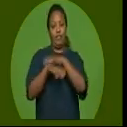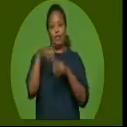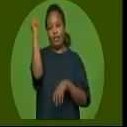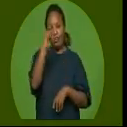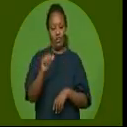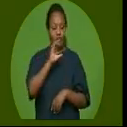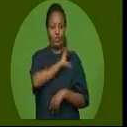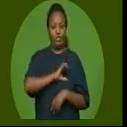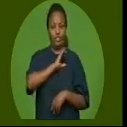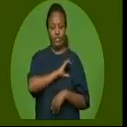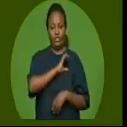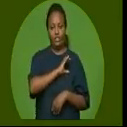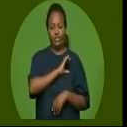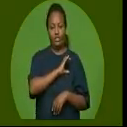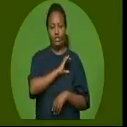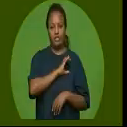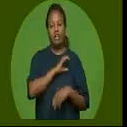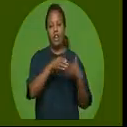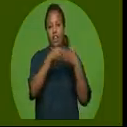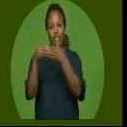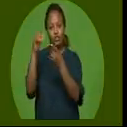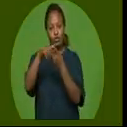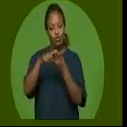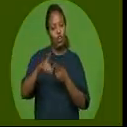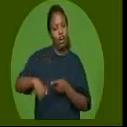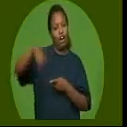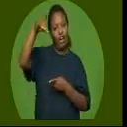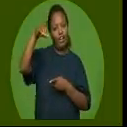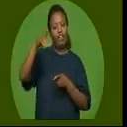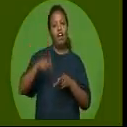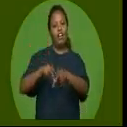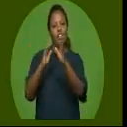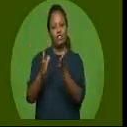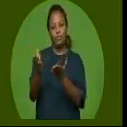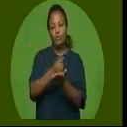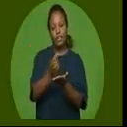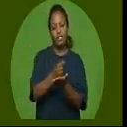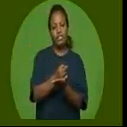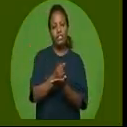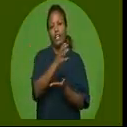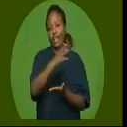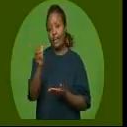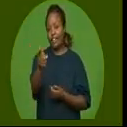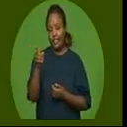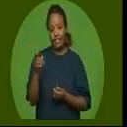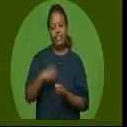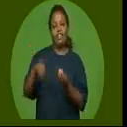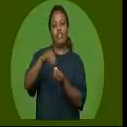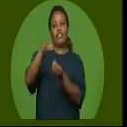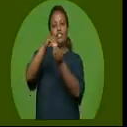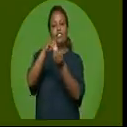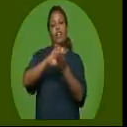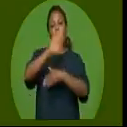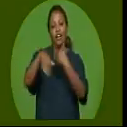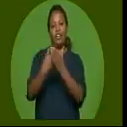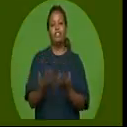Favorable climatic or weather conditions lead to higher agricultural production and thus